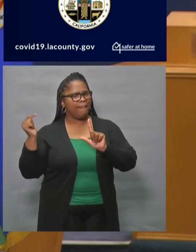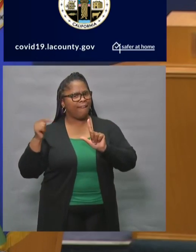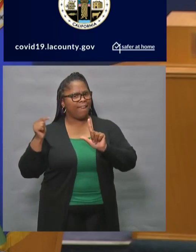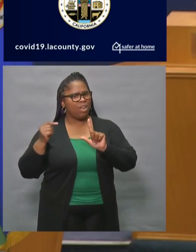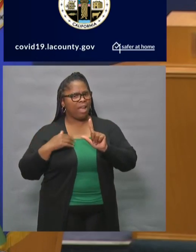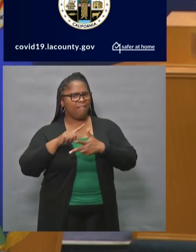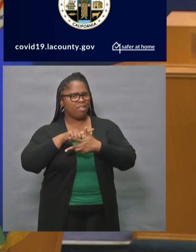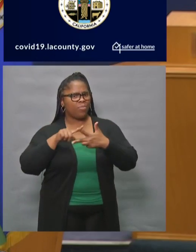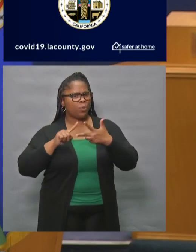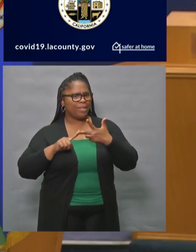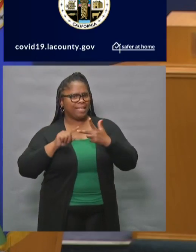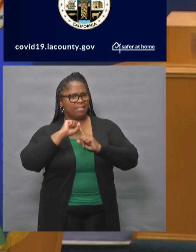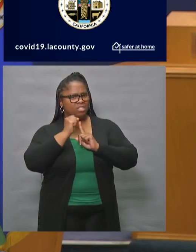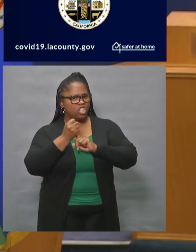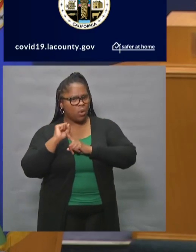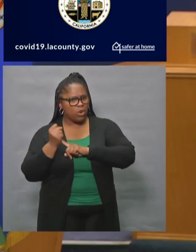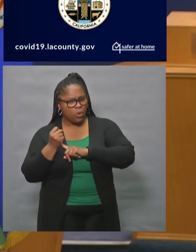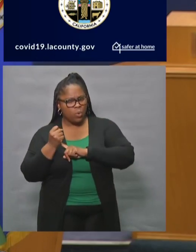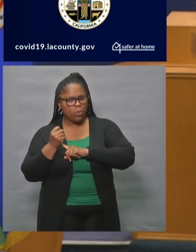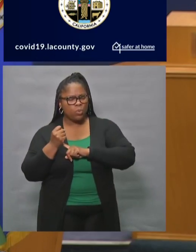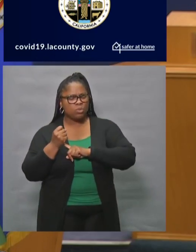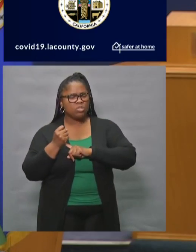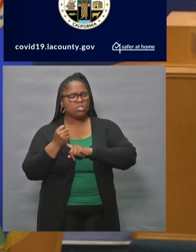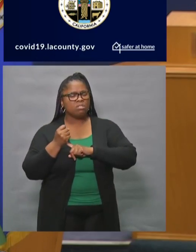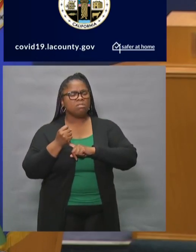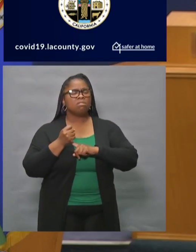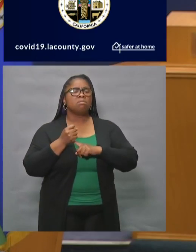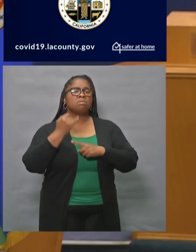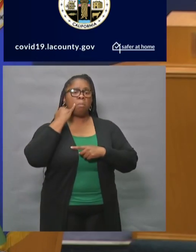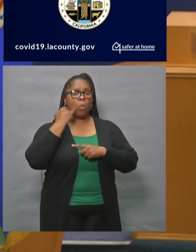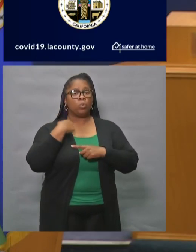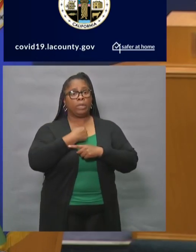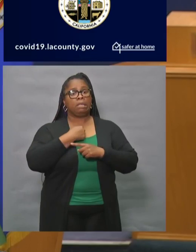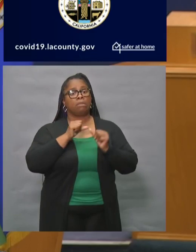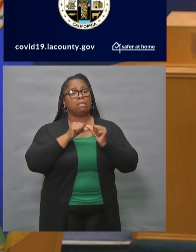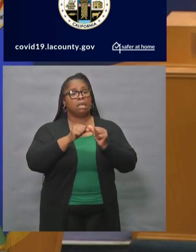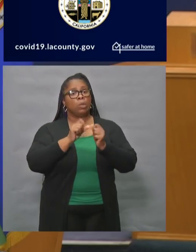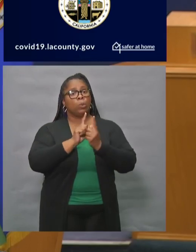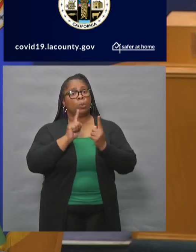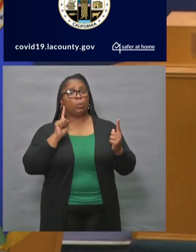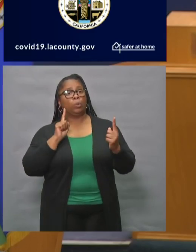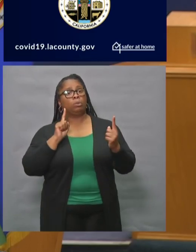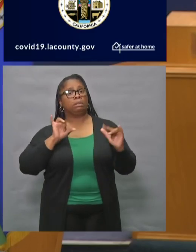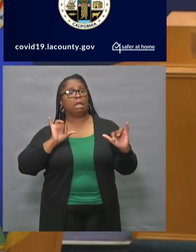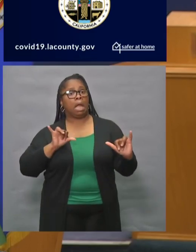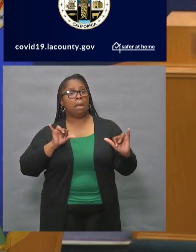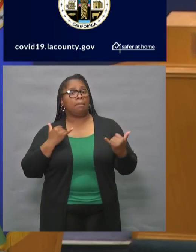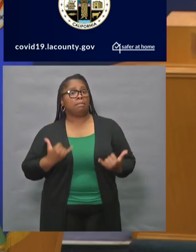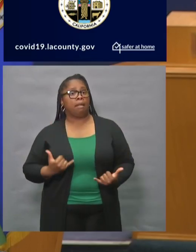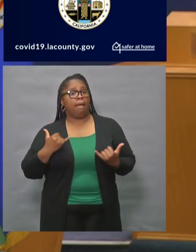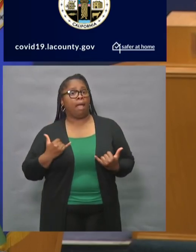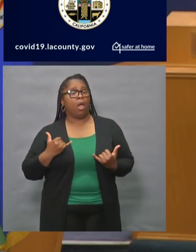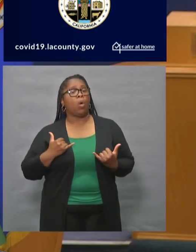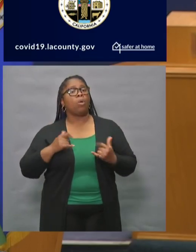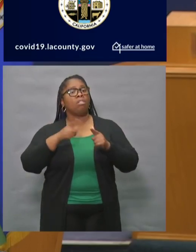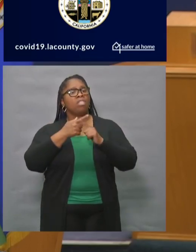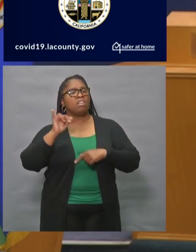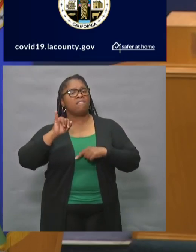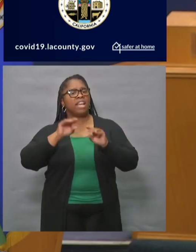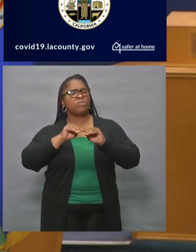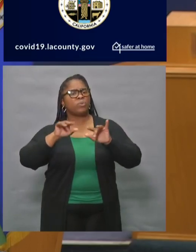3 scenarios and projected if we maintain current levels of social distancing, that we would have an infection rate of about